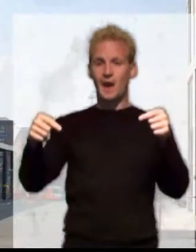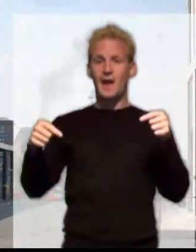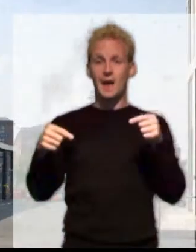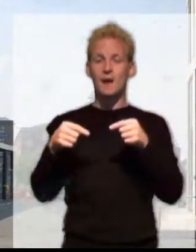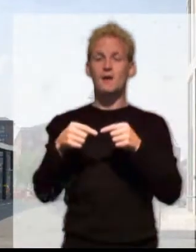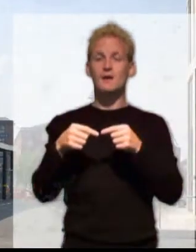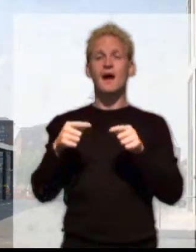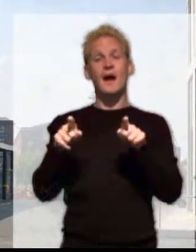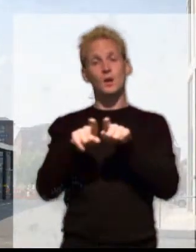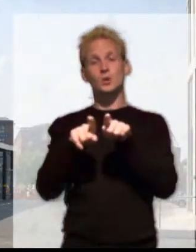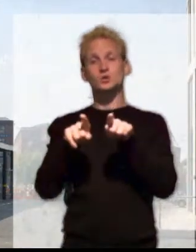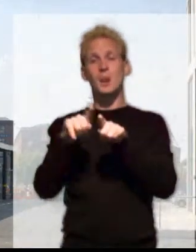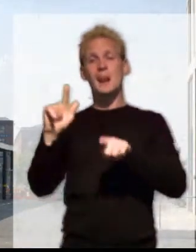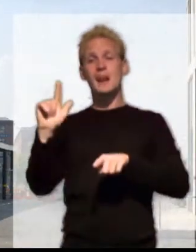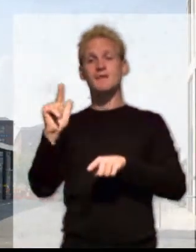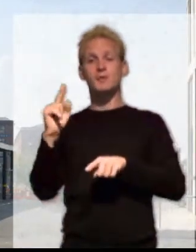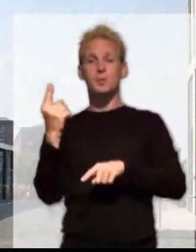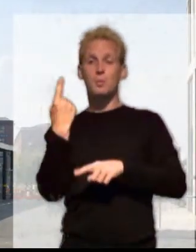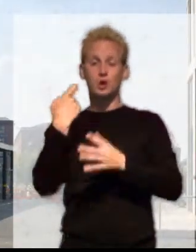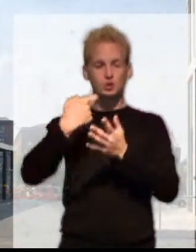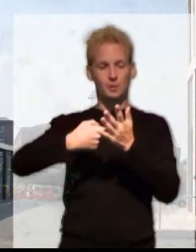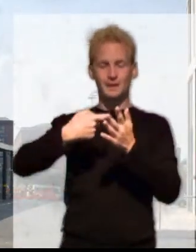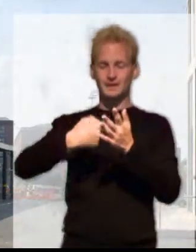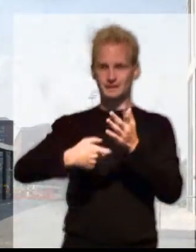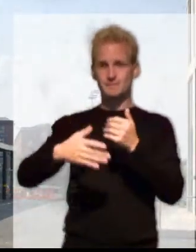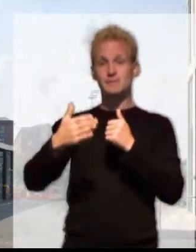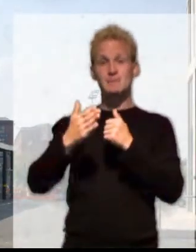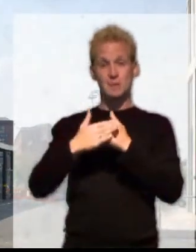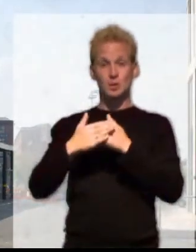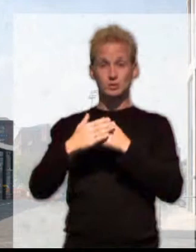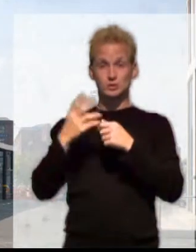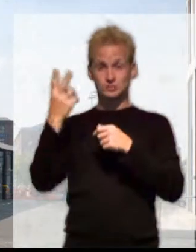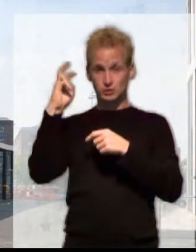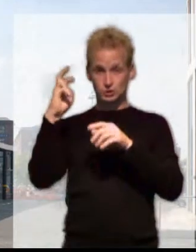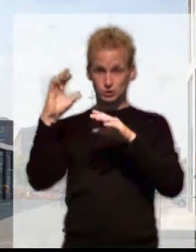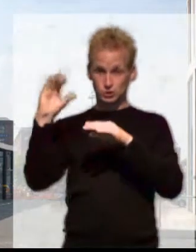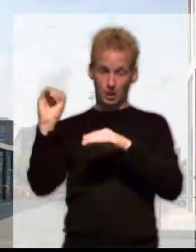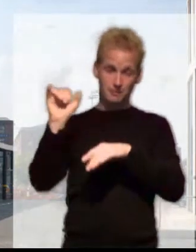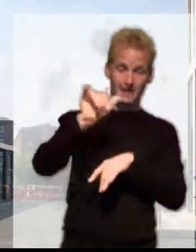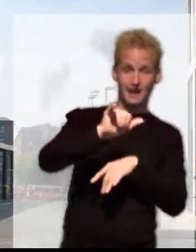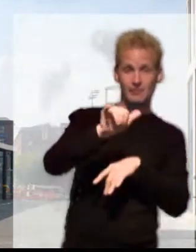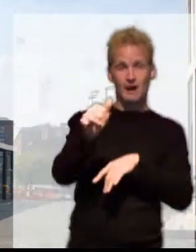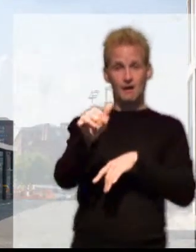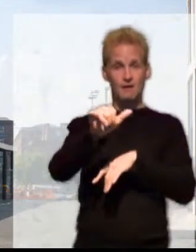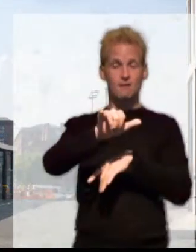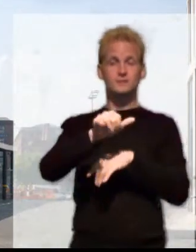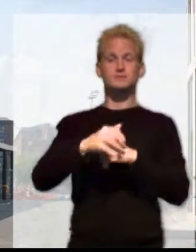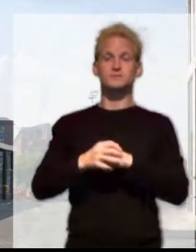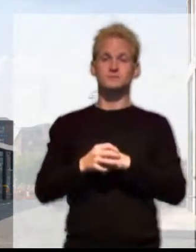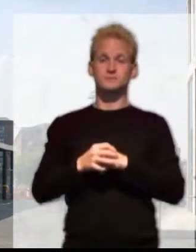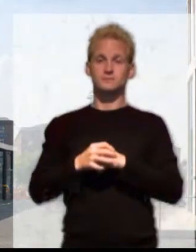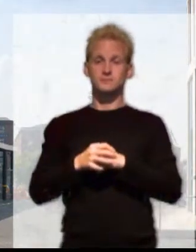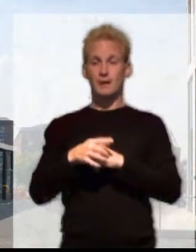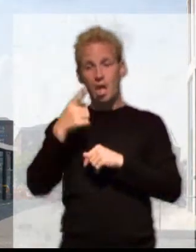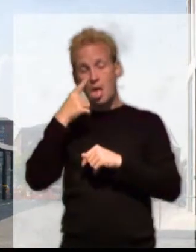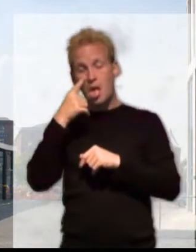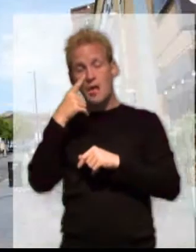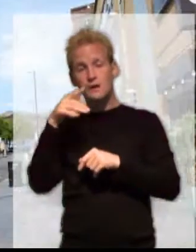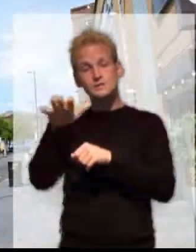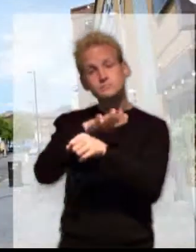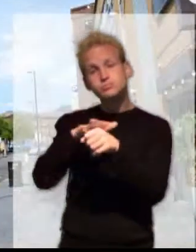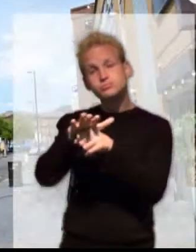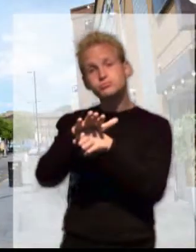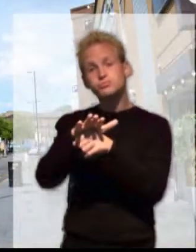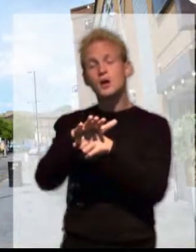One Shopping Centre. Most buses stop at one of these stations. From both stations, head